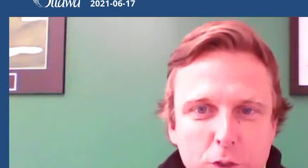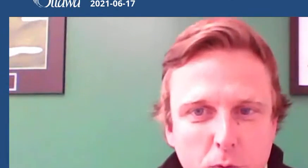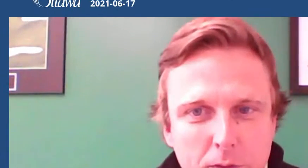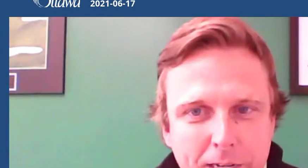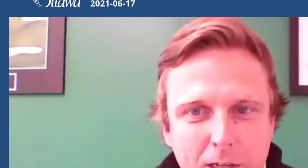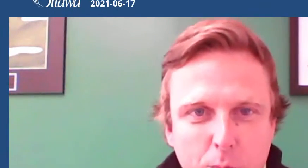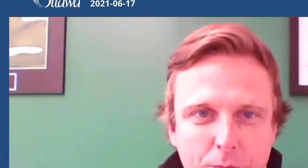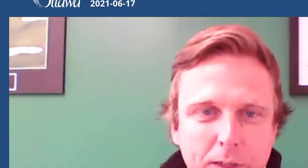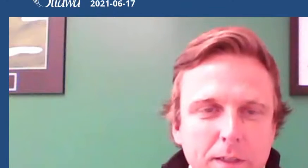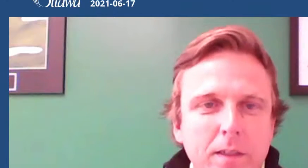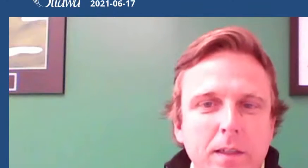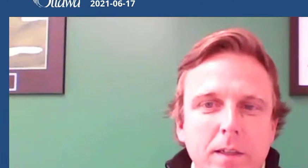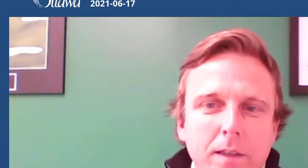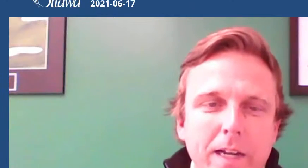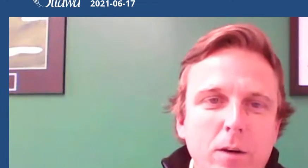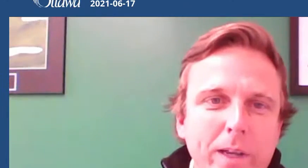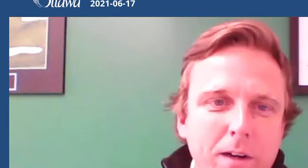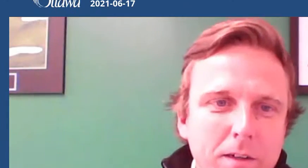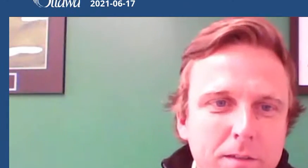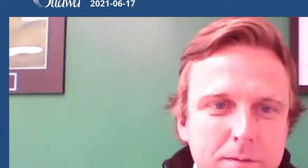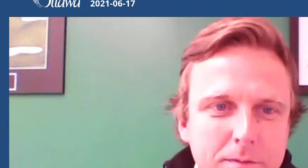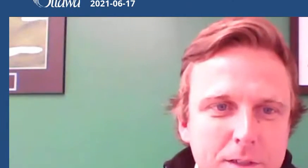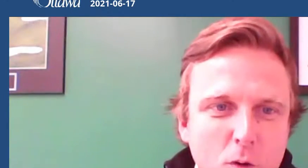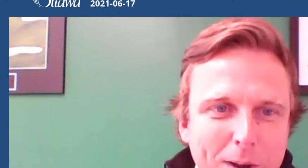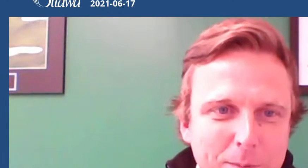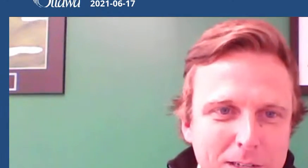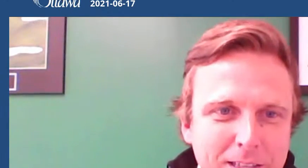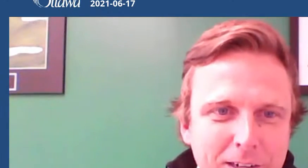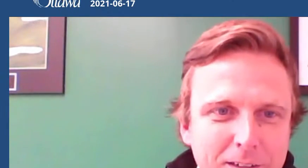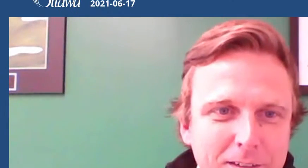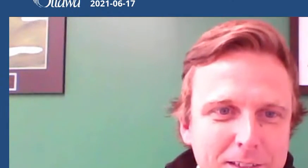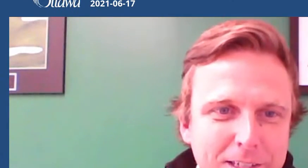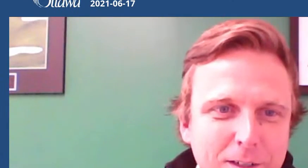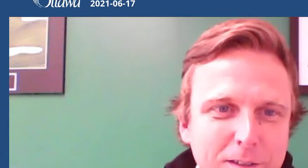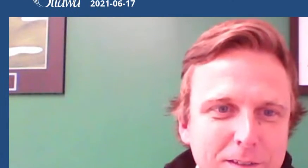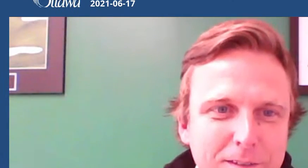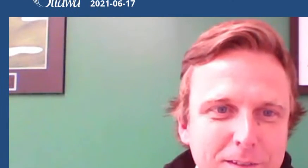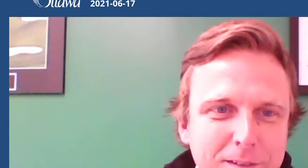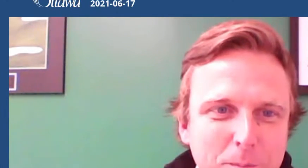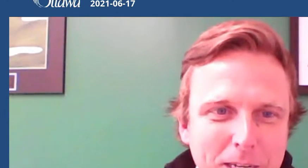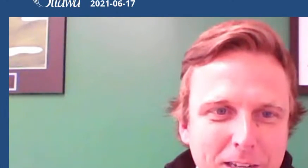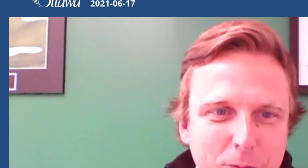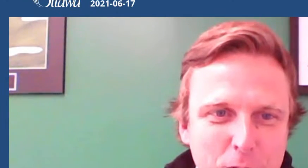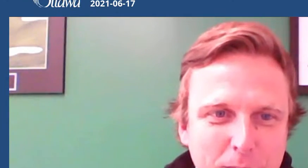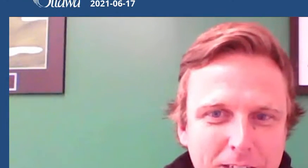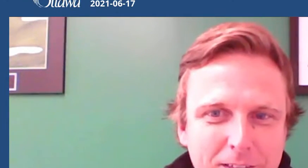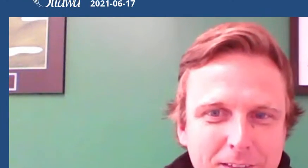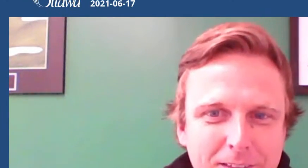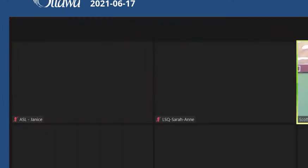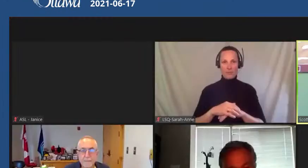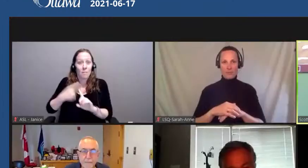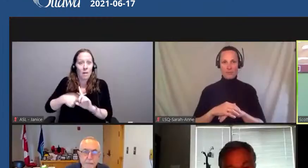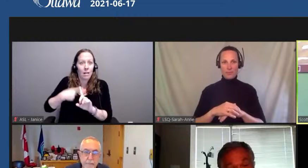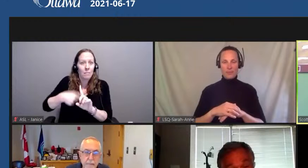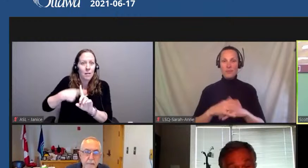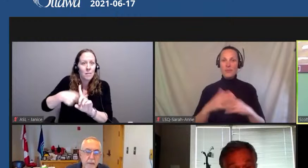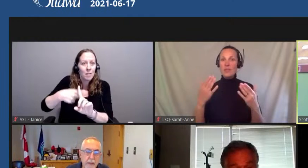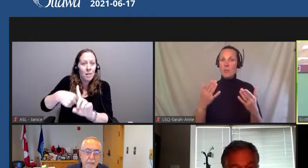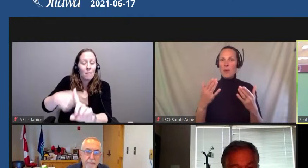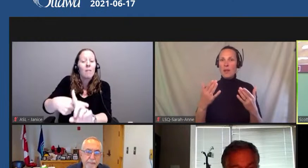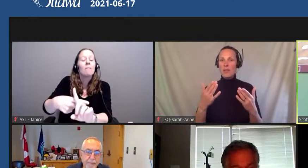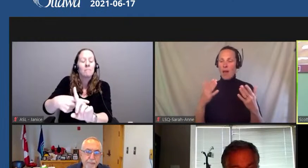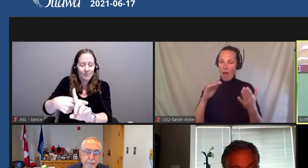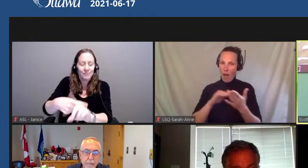ever virtual technical briefing. And here we are, so many months later, still meeting virtually. But